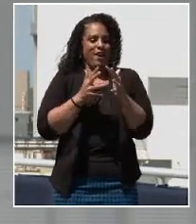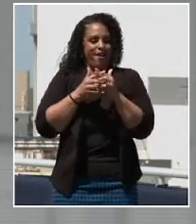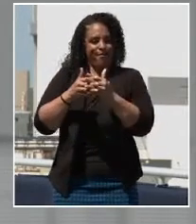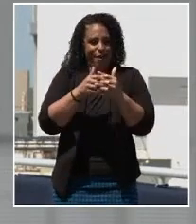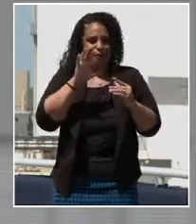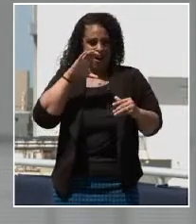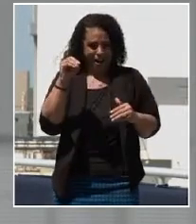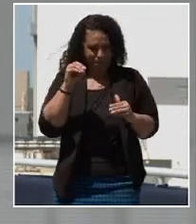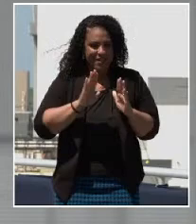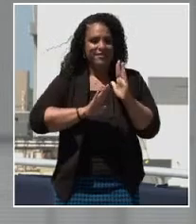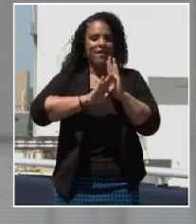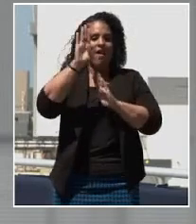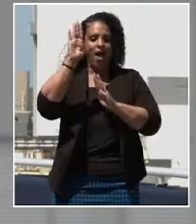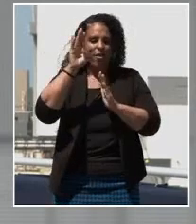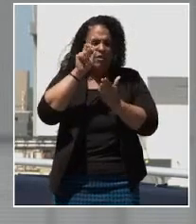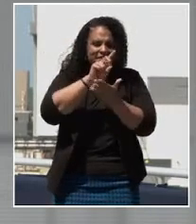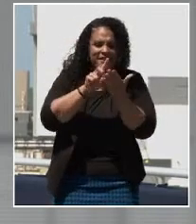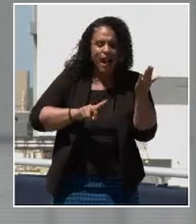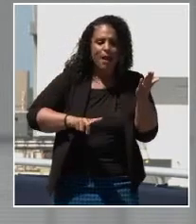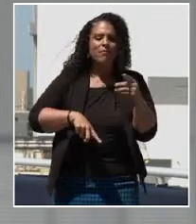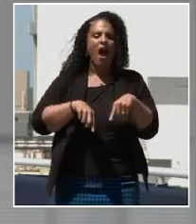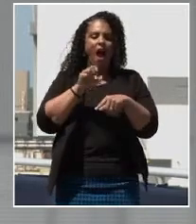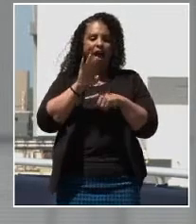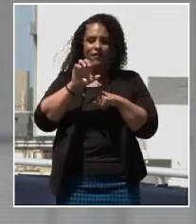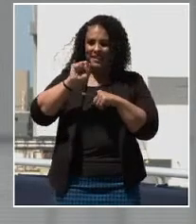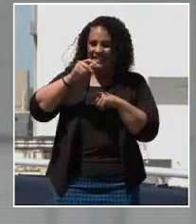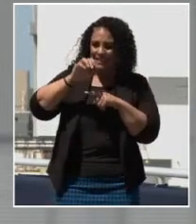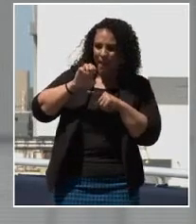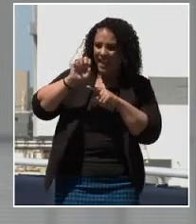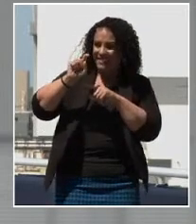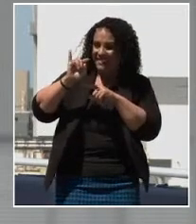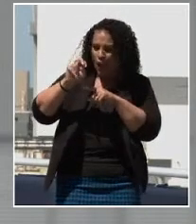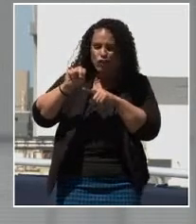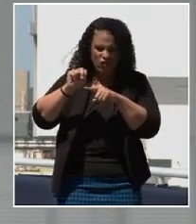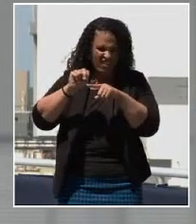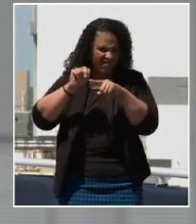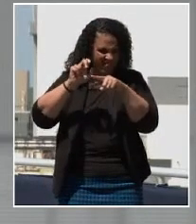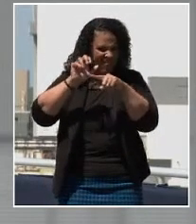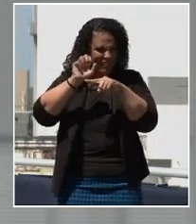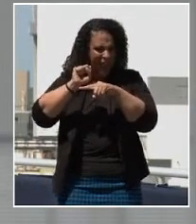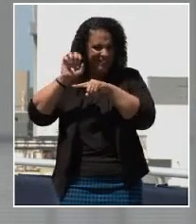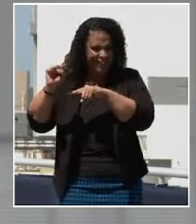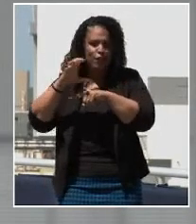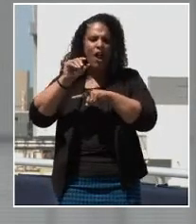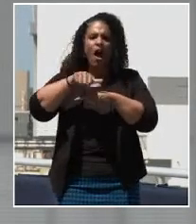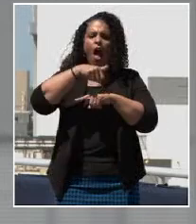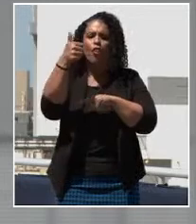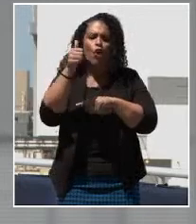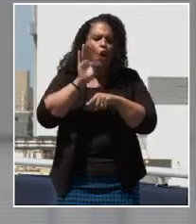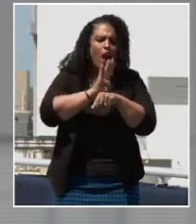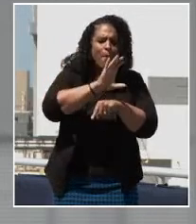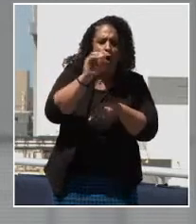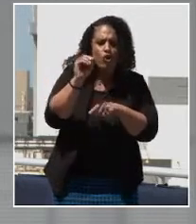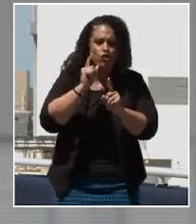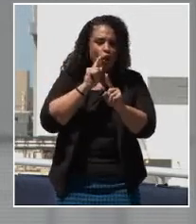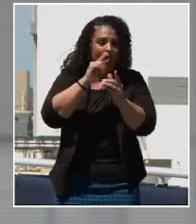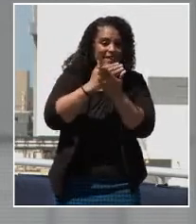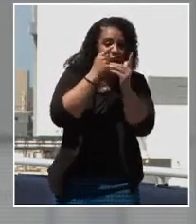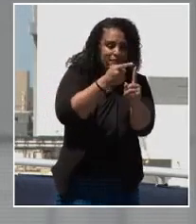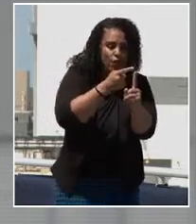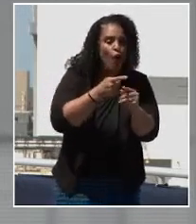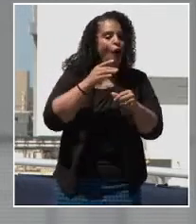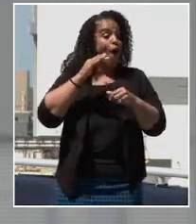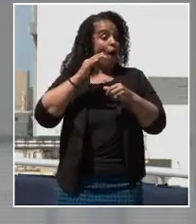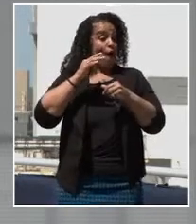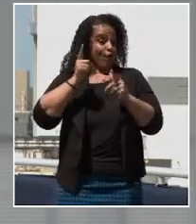companies to develop designs of space stations and other commercial destinations first in low earth